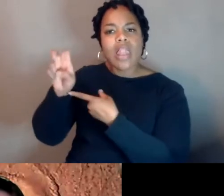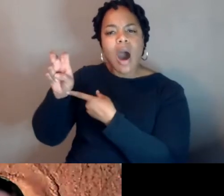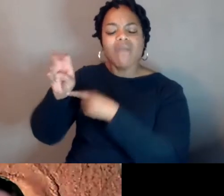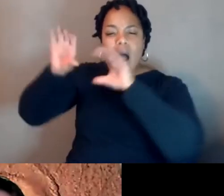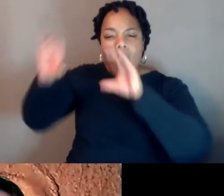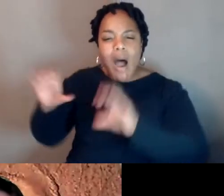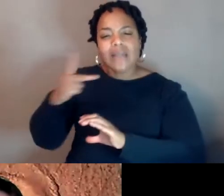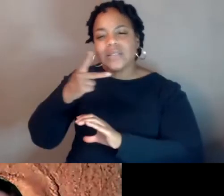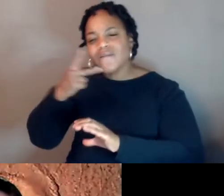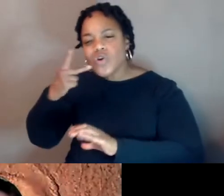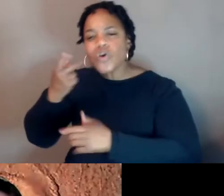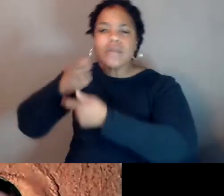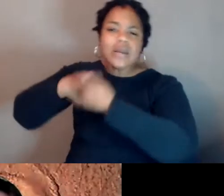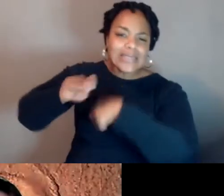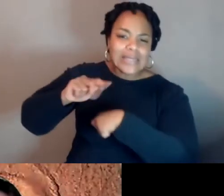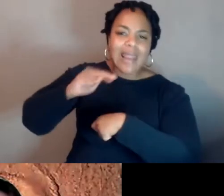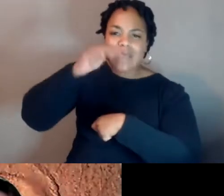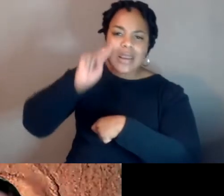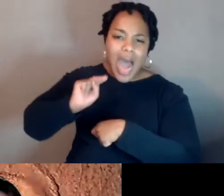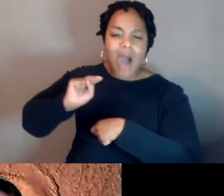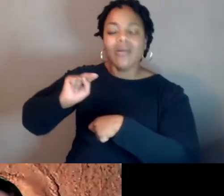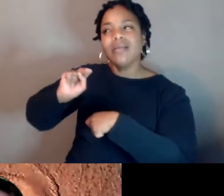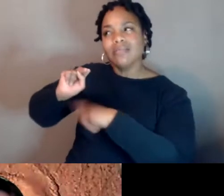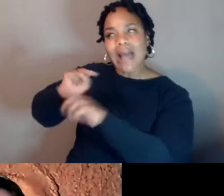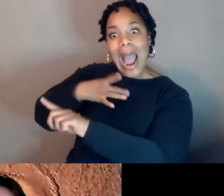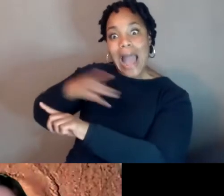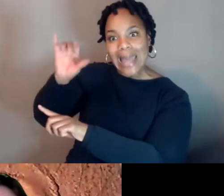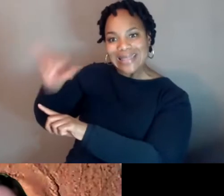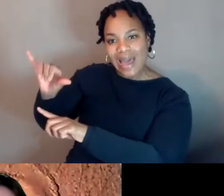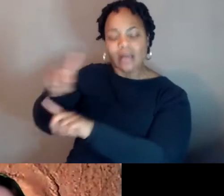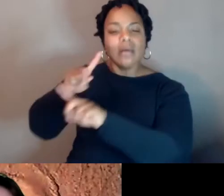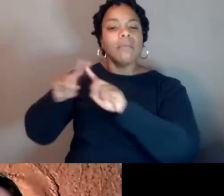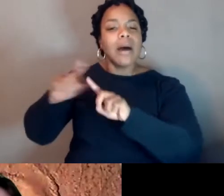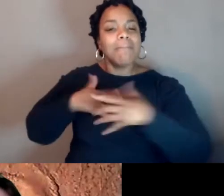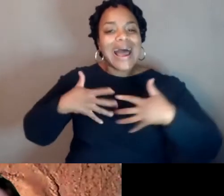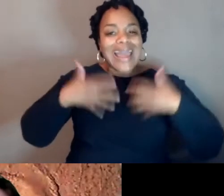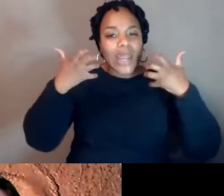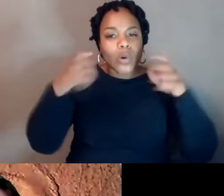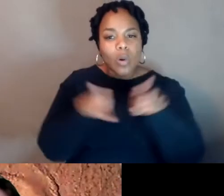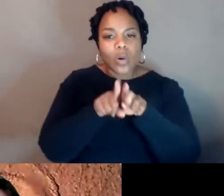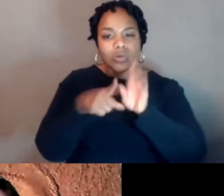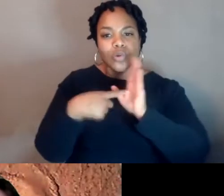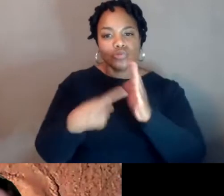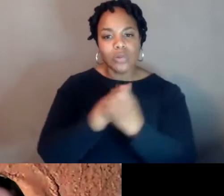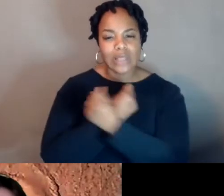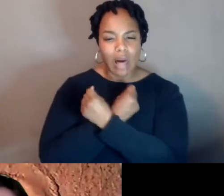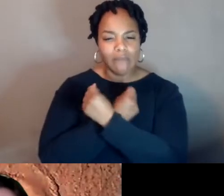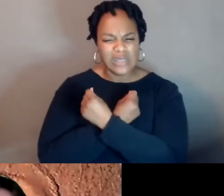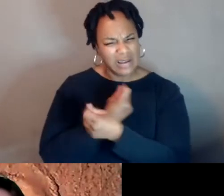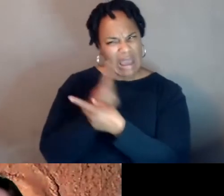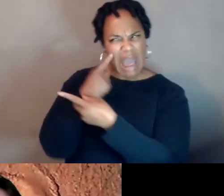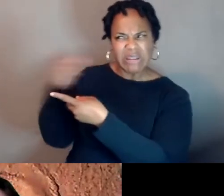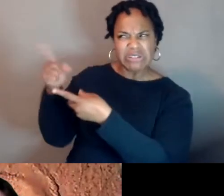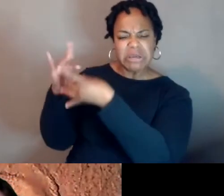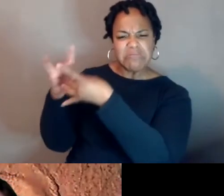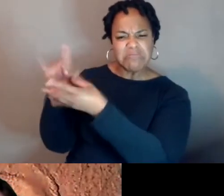know that, but even my anger is in love. And I believe she also speaks to that. So I may